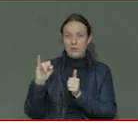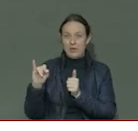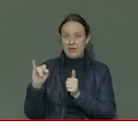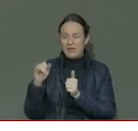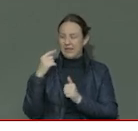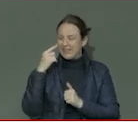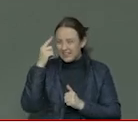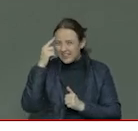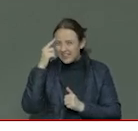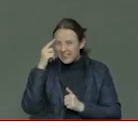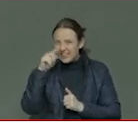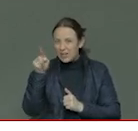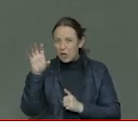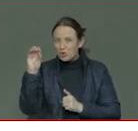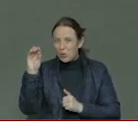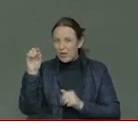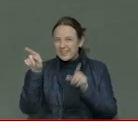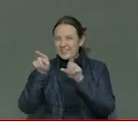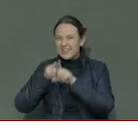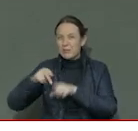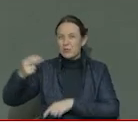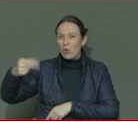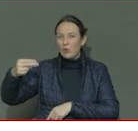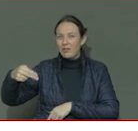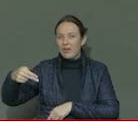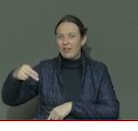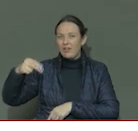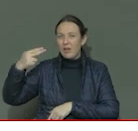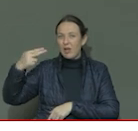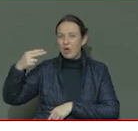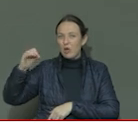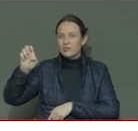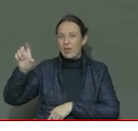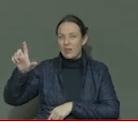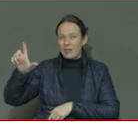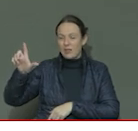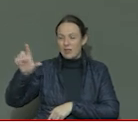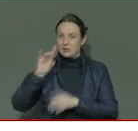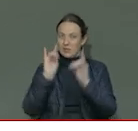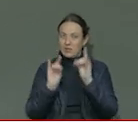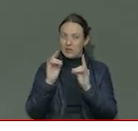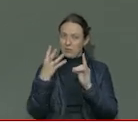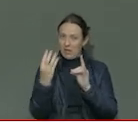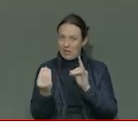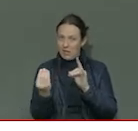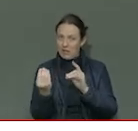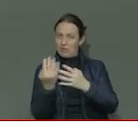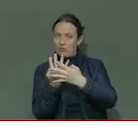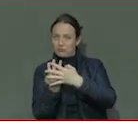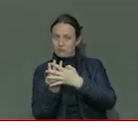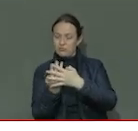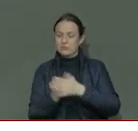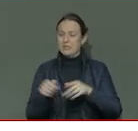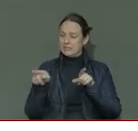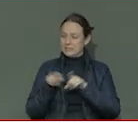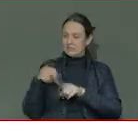zoo as a kind of hotel. Right? Think about it. Animals have their cages in a hotel. People